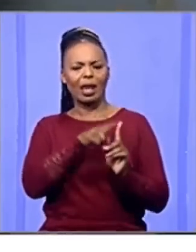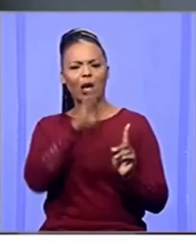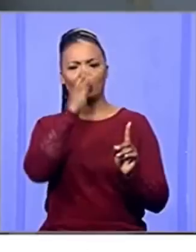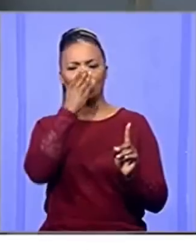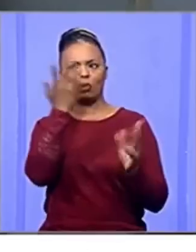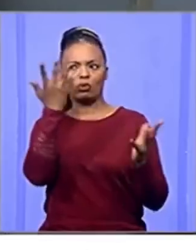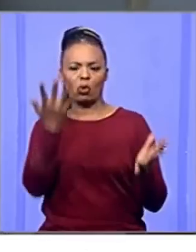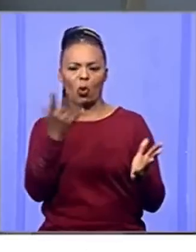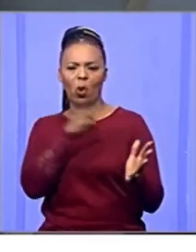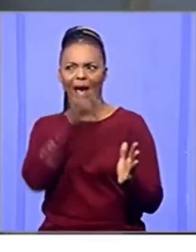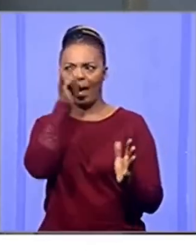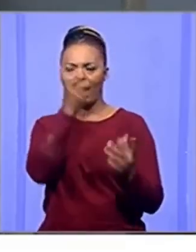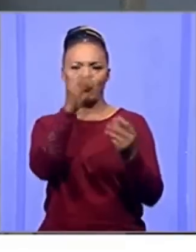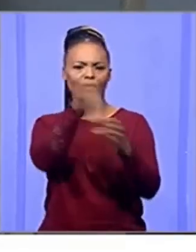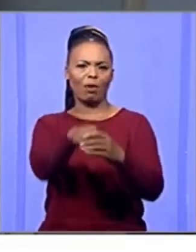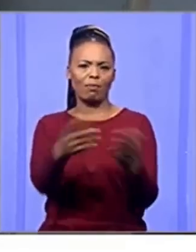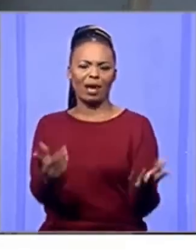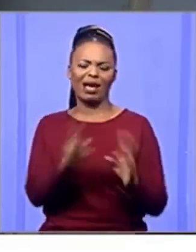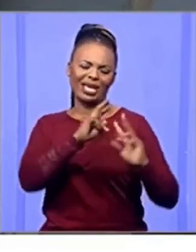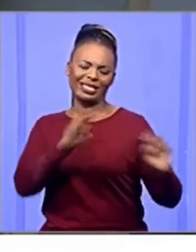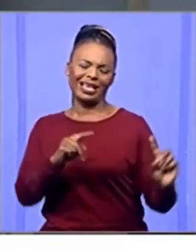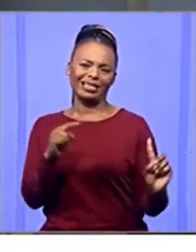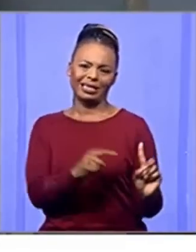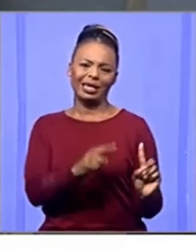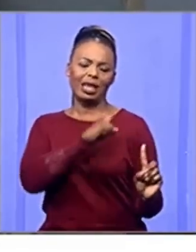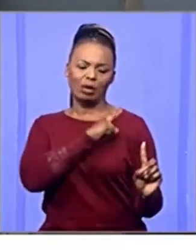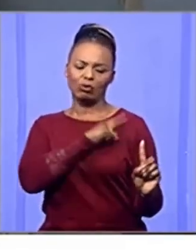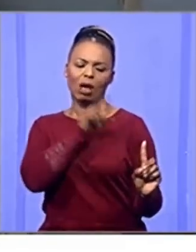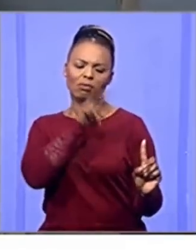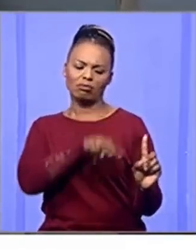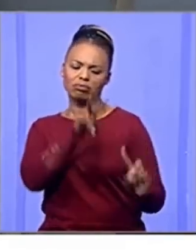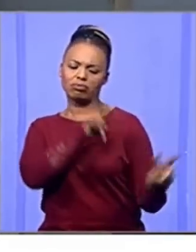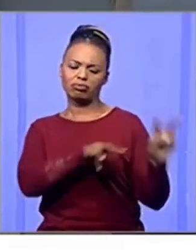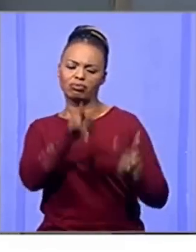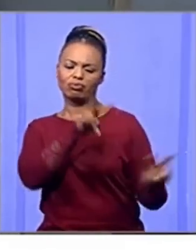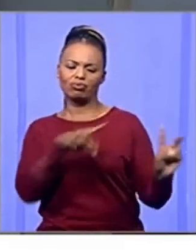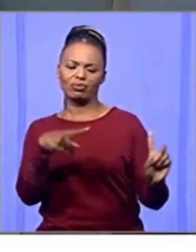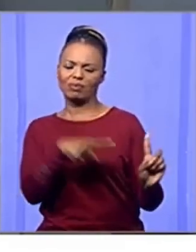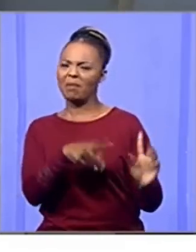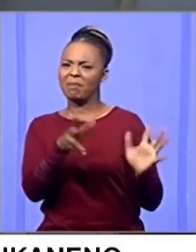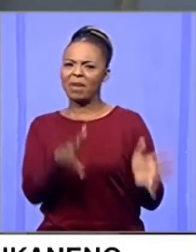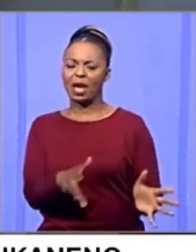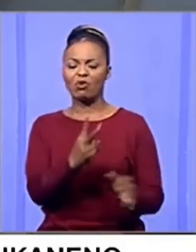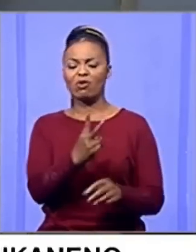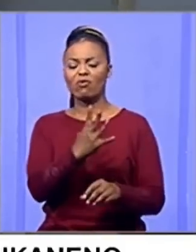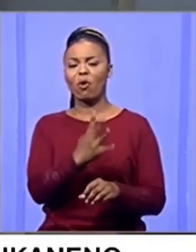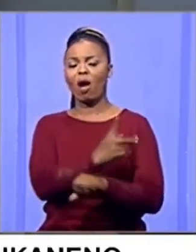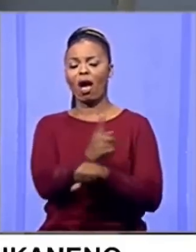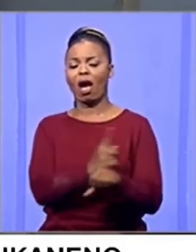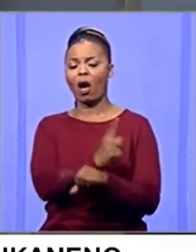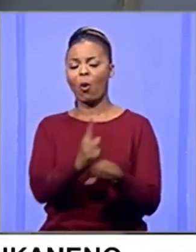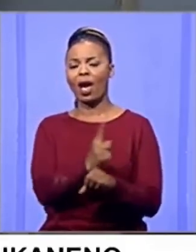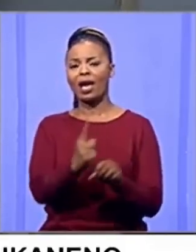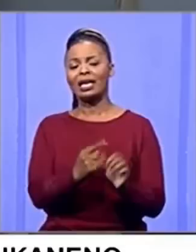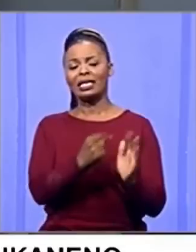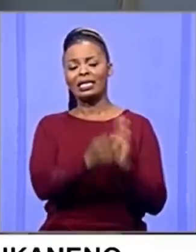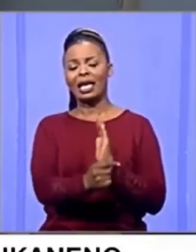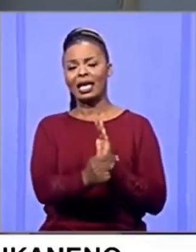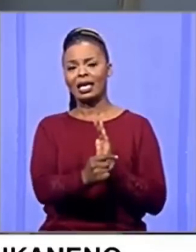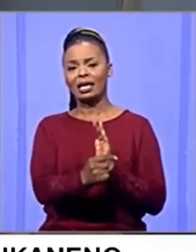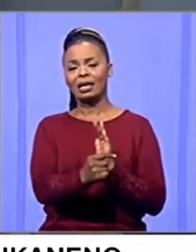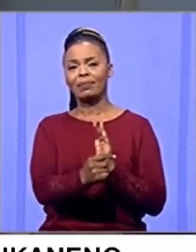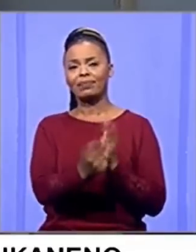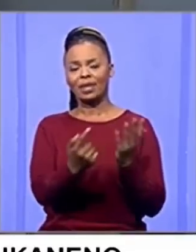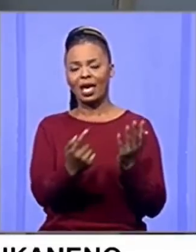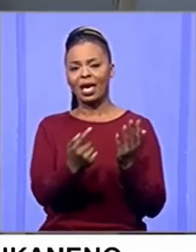they are under a watchful eye 24 hours 7 days a week. She is